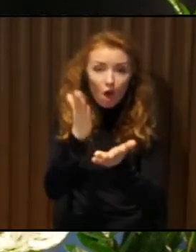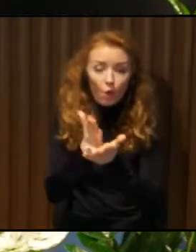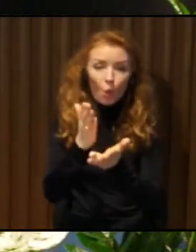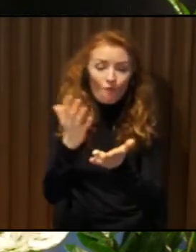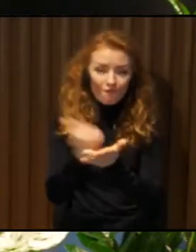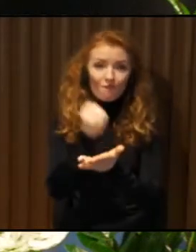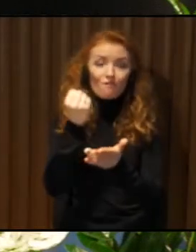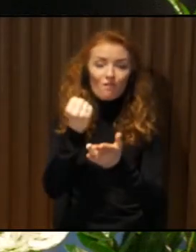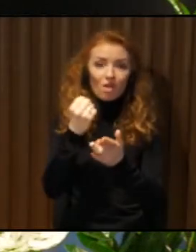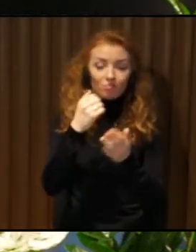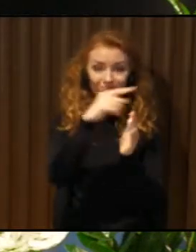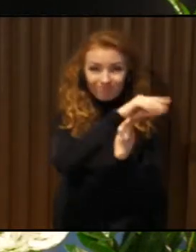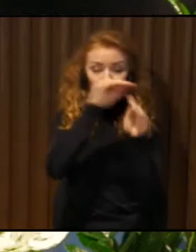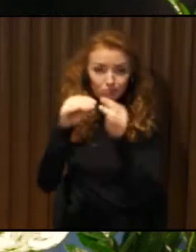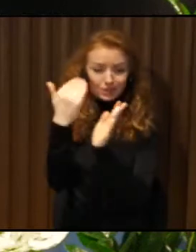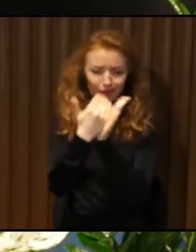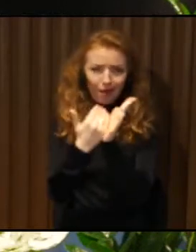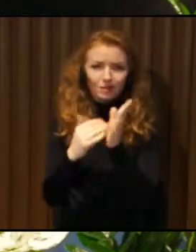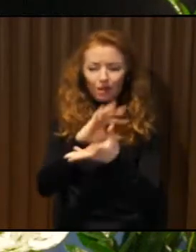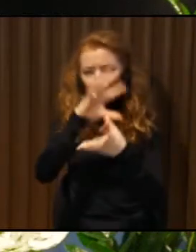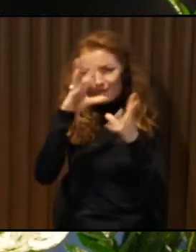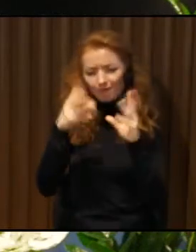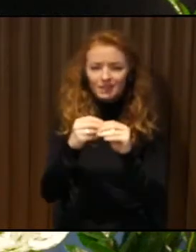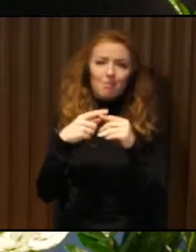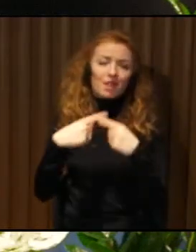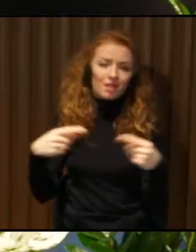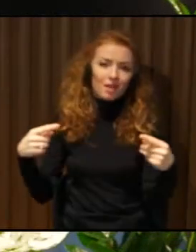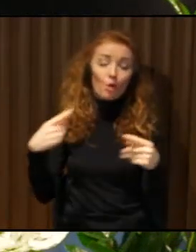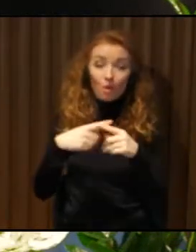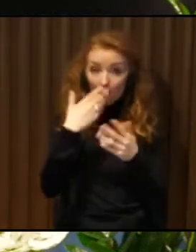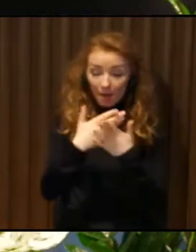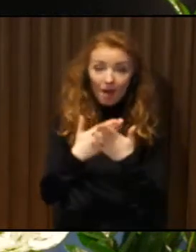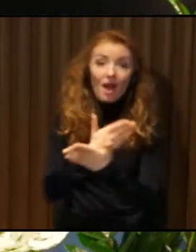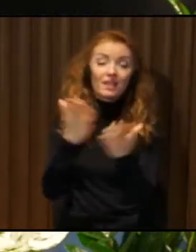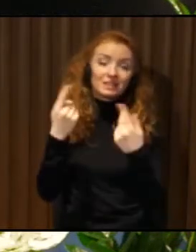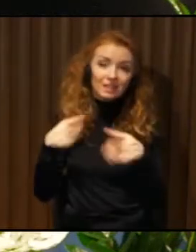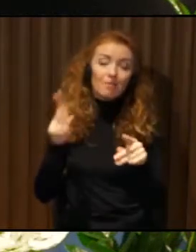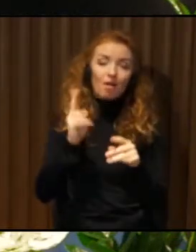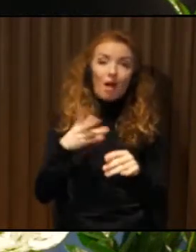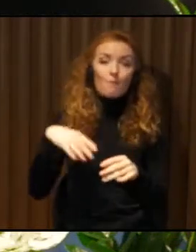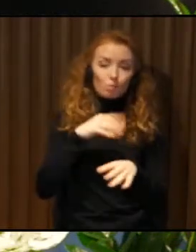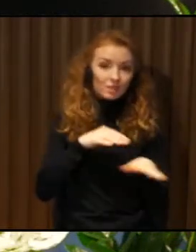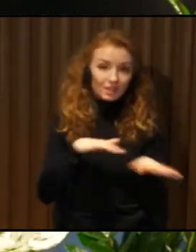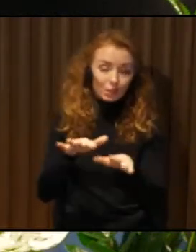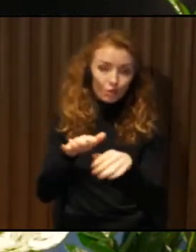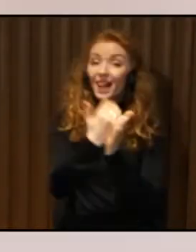it to others how to achieve it. Thank you very much, OMER. Good luck for you, son, and all.